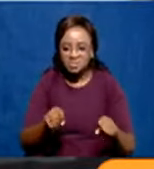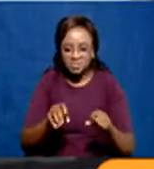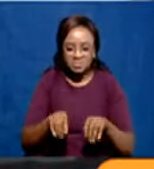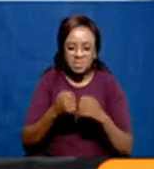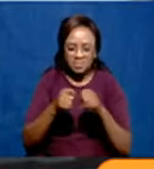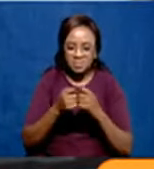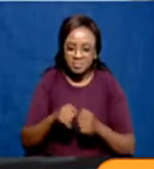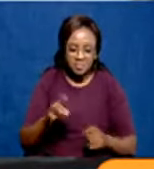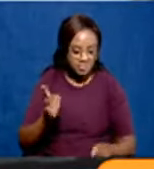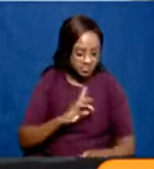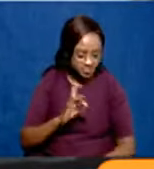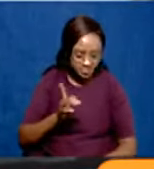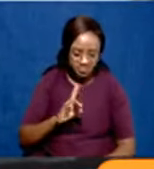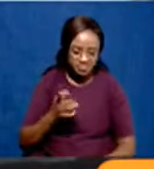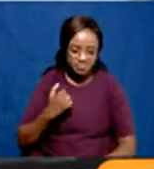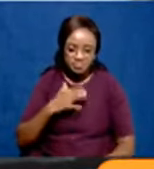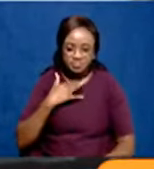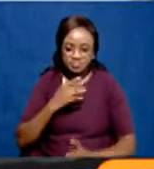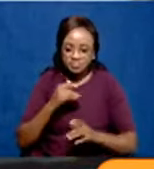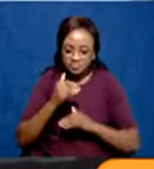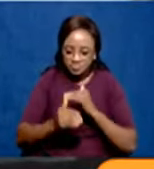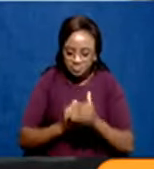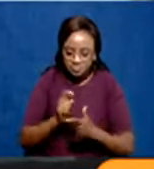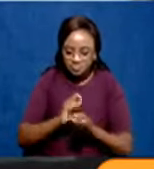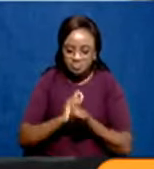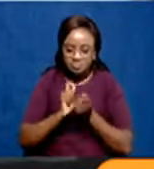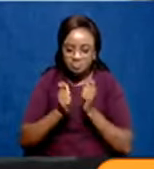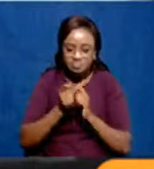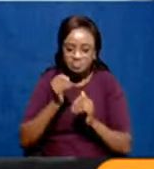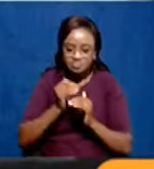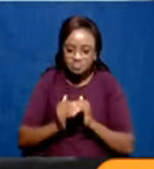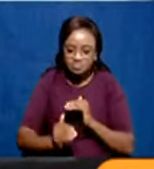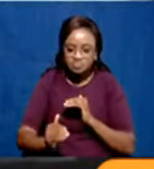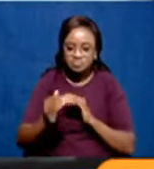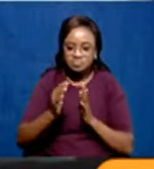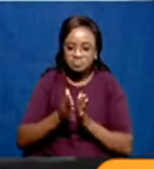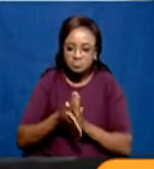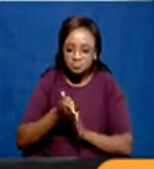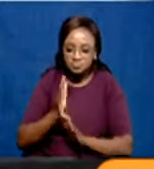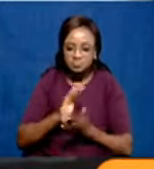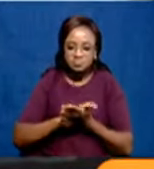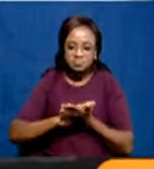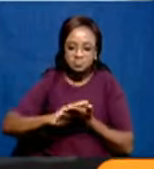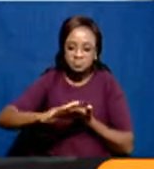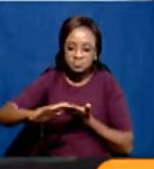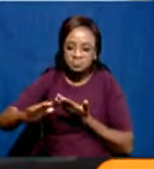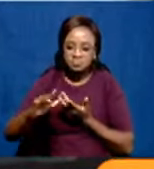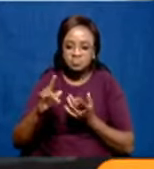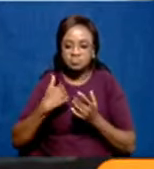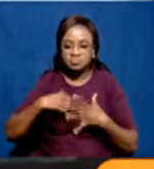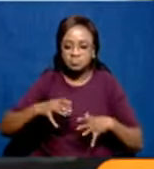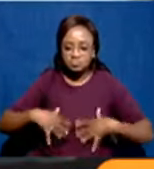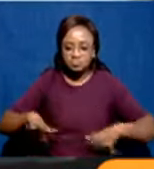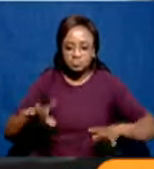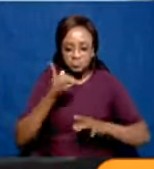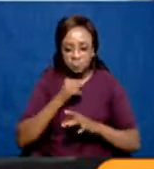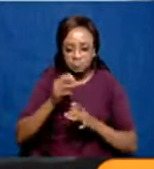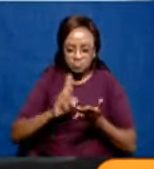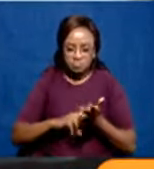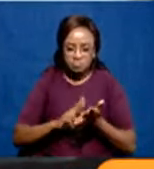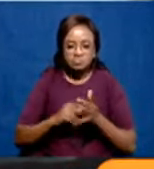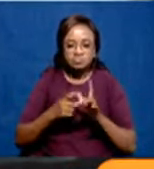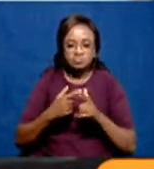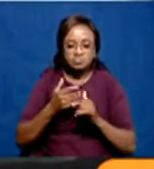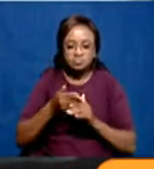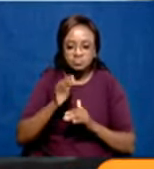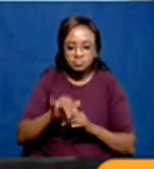we will make sure that the transition is seamless, that all preparations are in place, we have registered people, and that is when we're going to start. So technically,